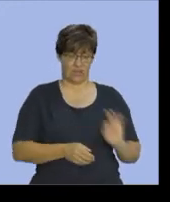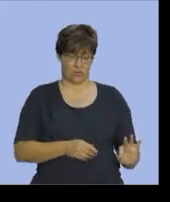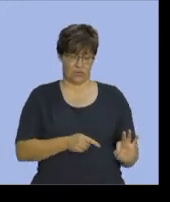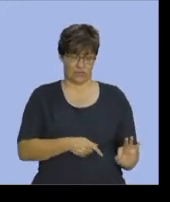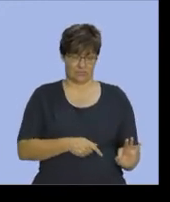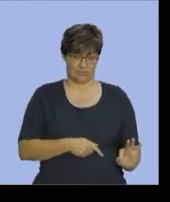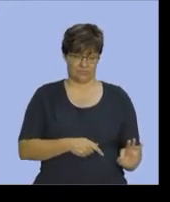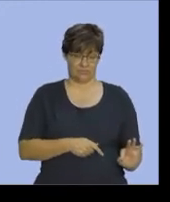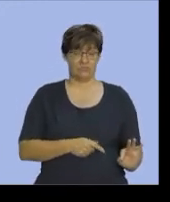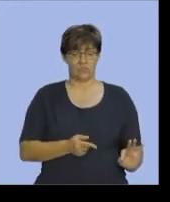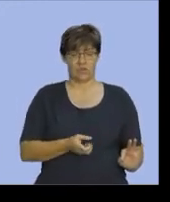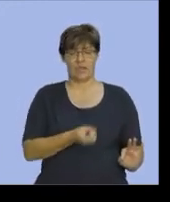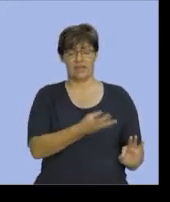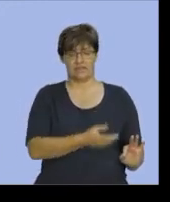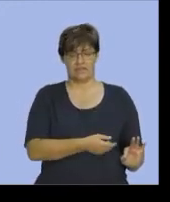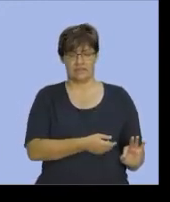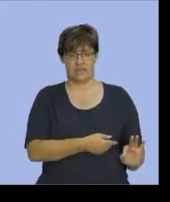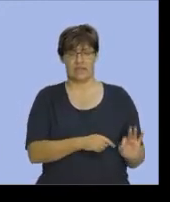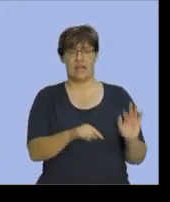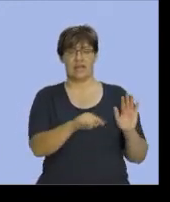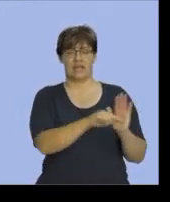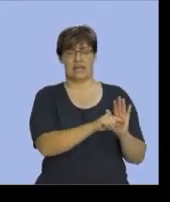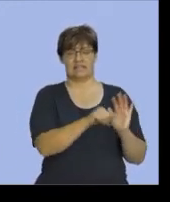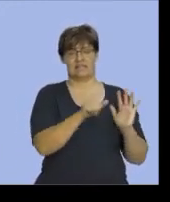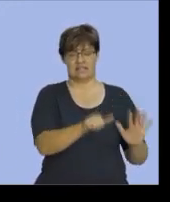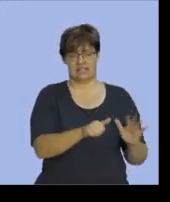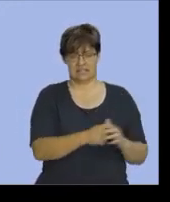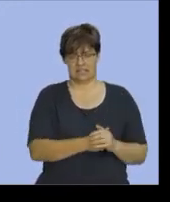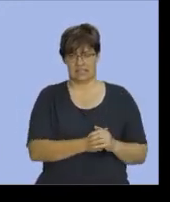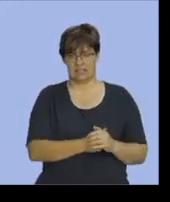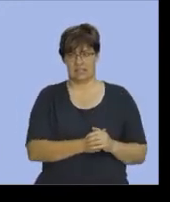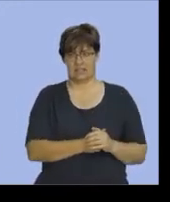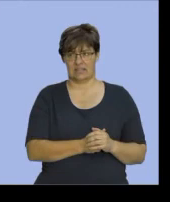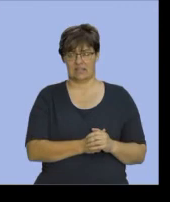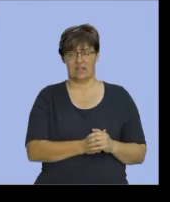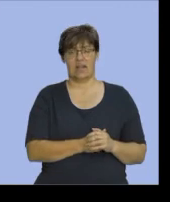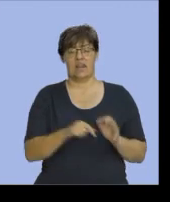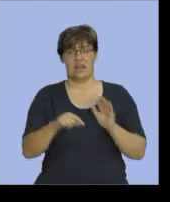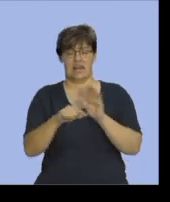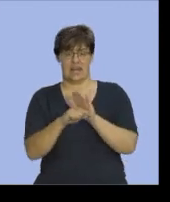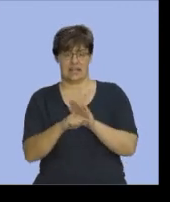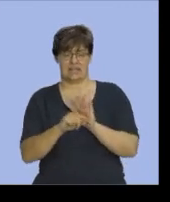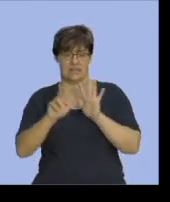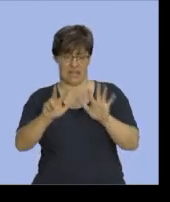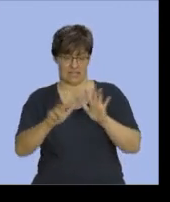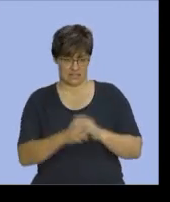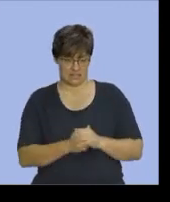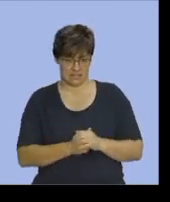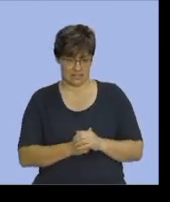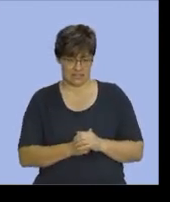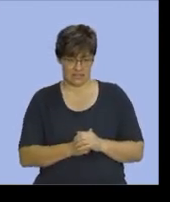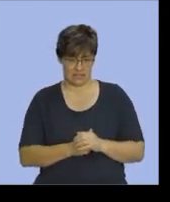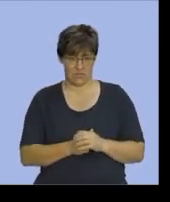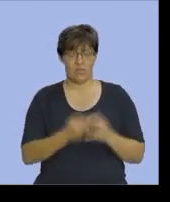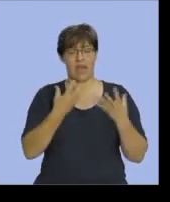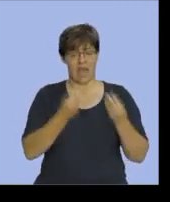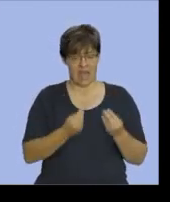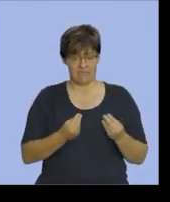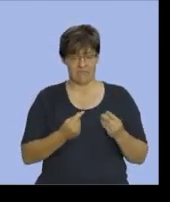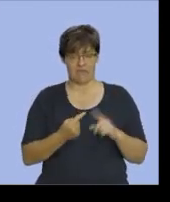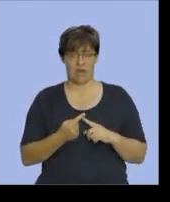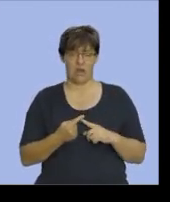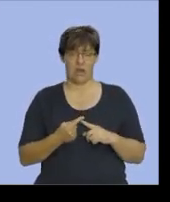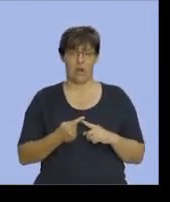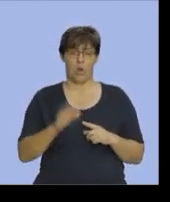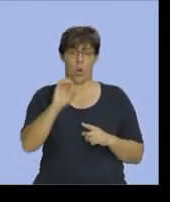-6 is. Therefore, I am given this as -6, and I'm given that as -8. So